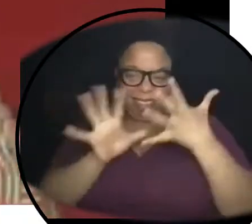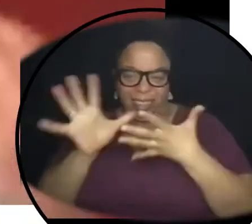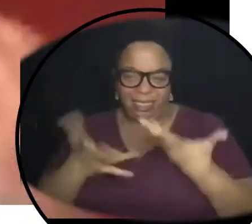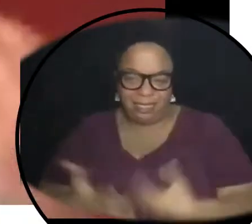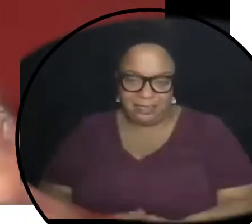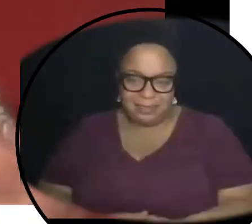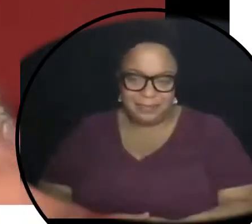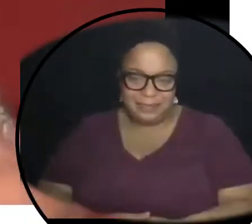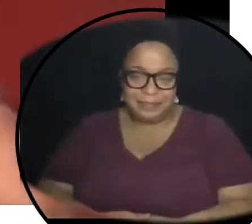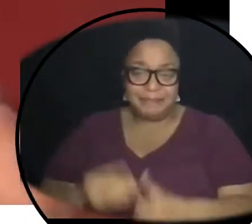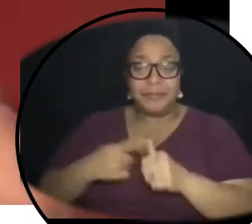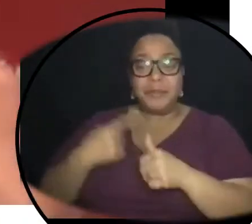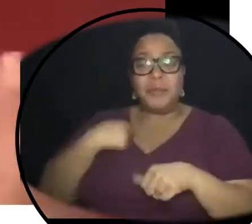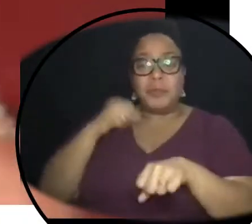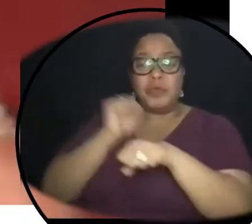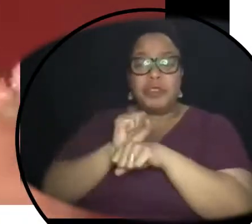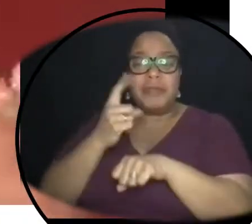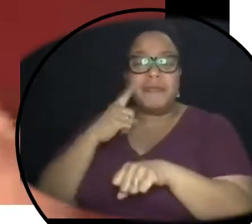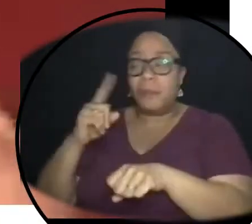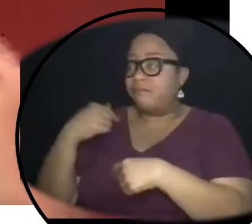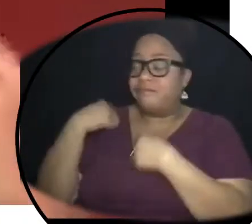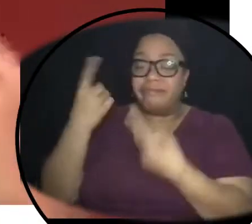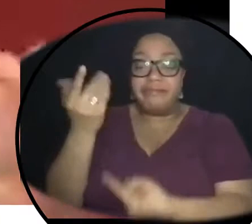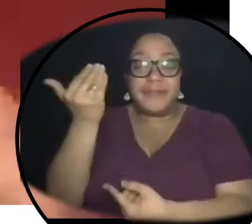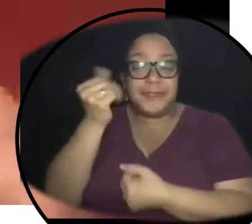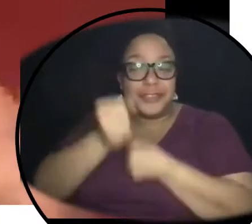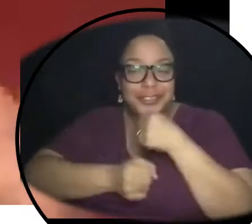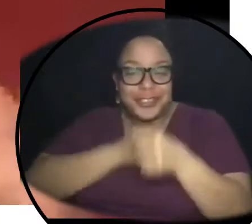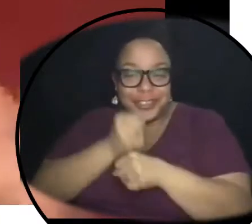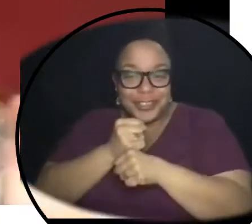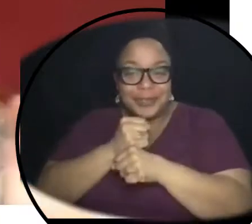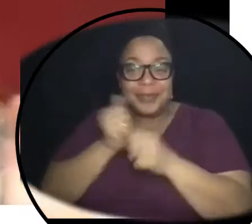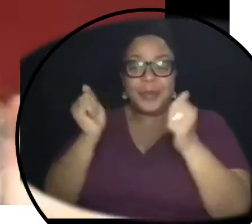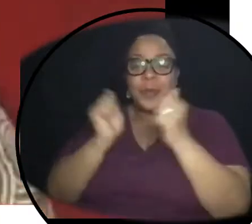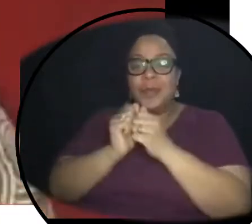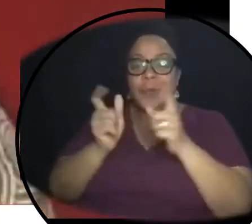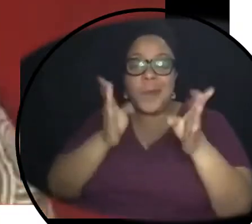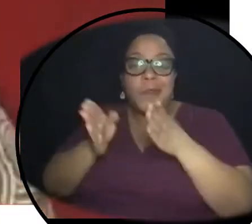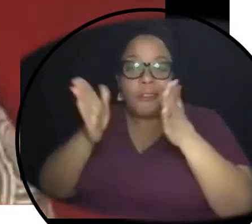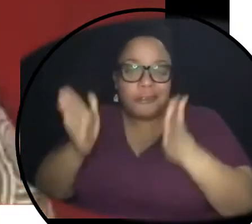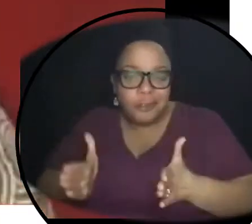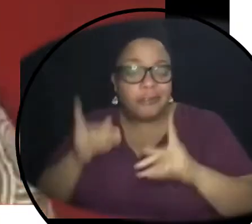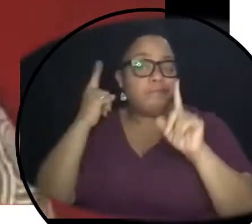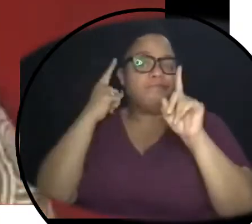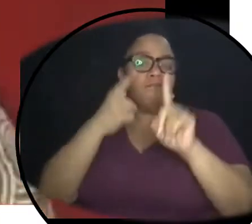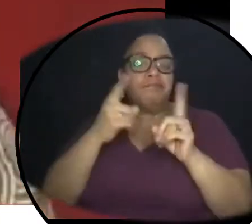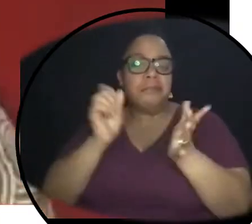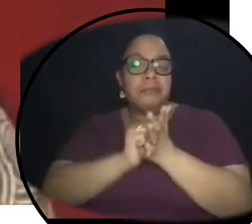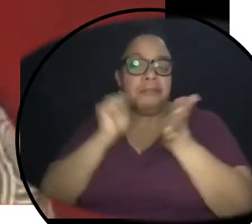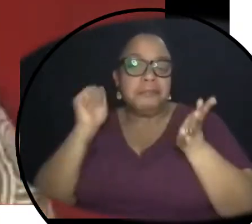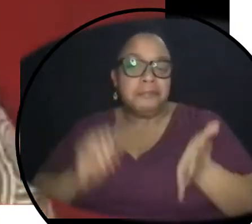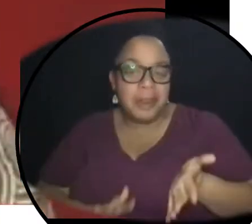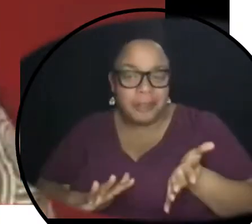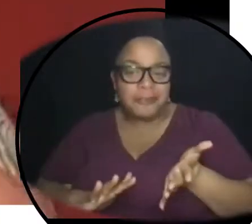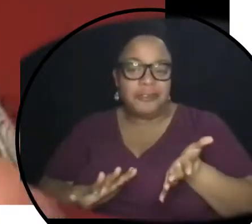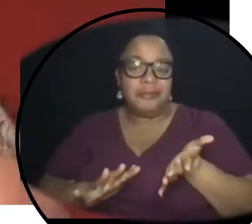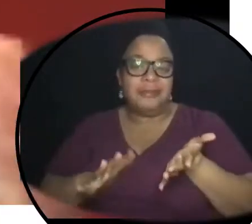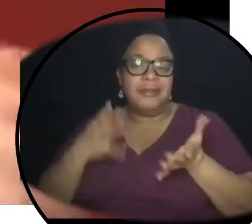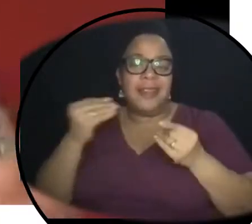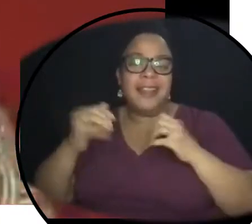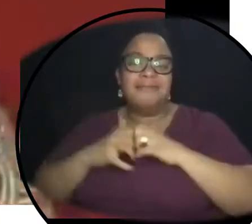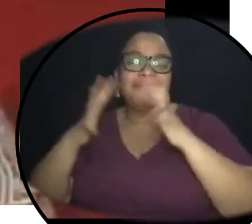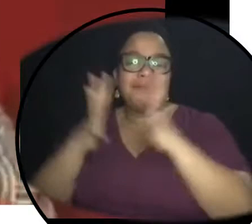been educating the immigrant and second generation community about how to navigate the bureaucracy